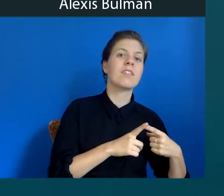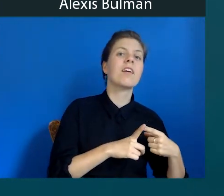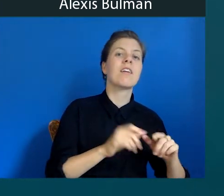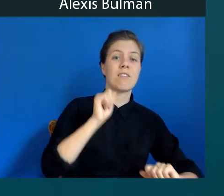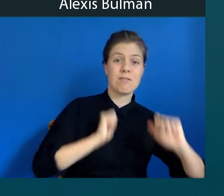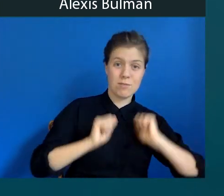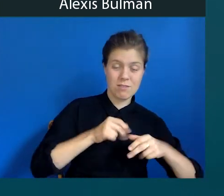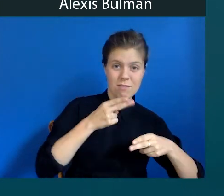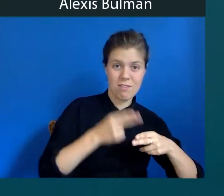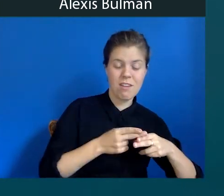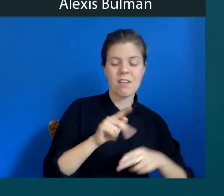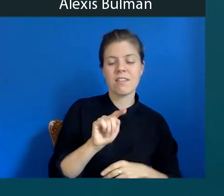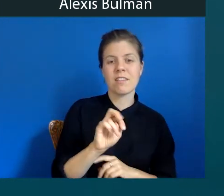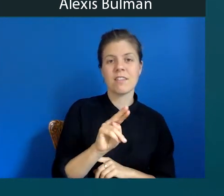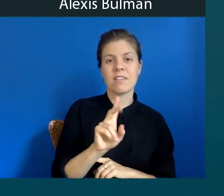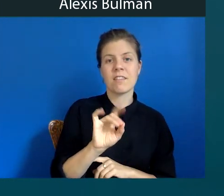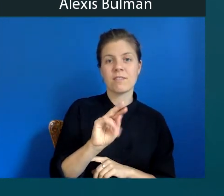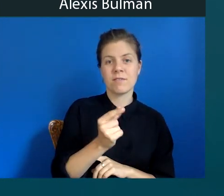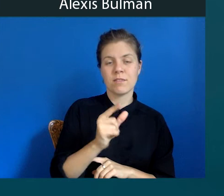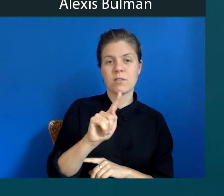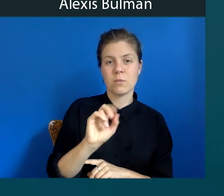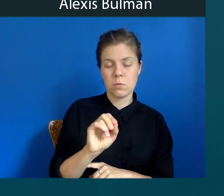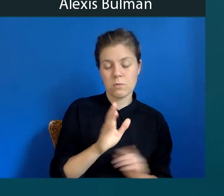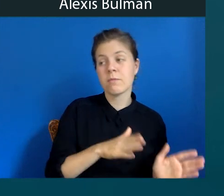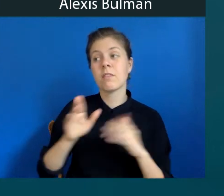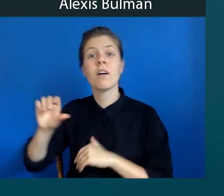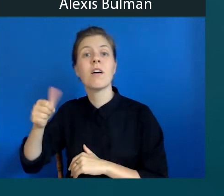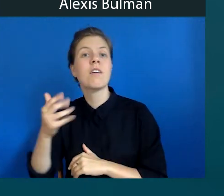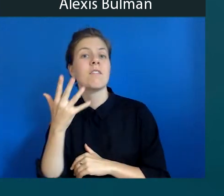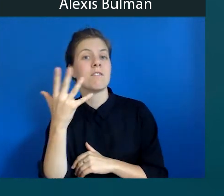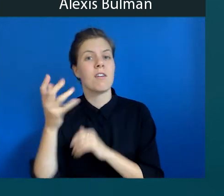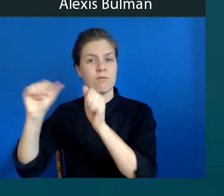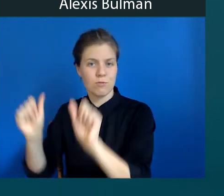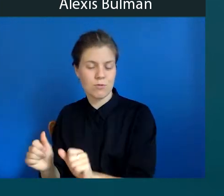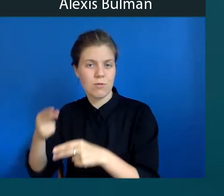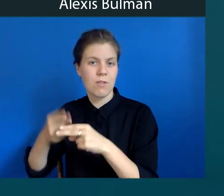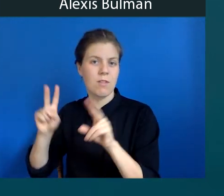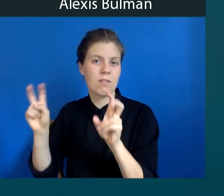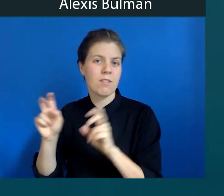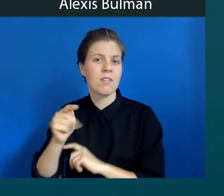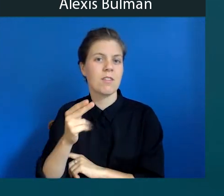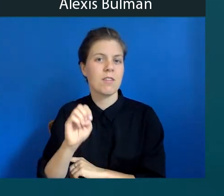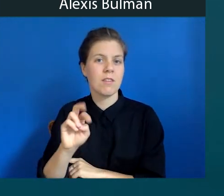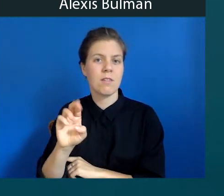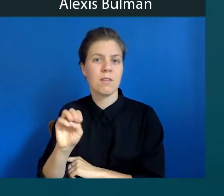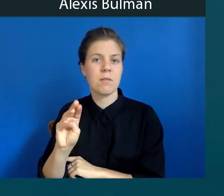is a series of 5 sculptures made from drywall, and they are called the Remodel